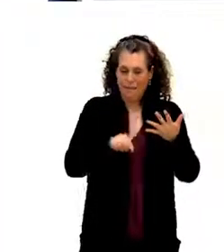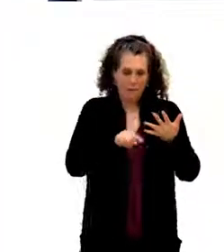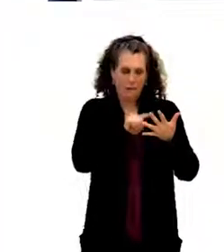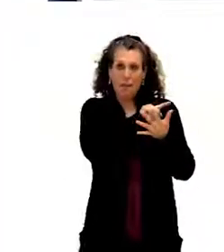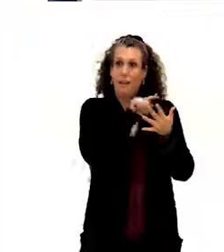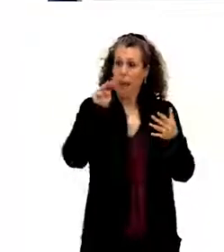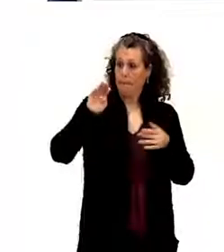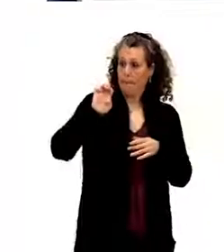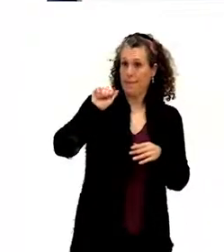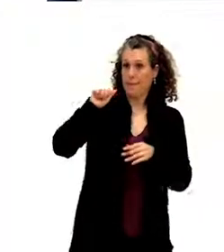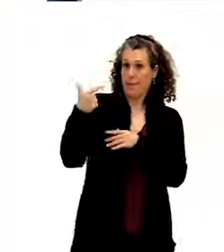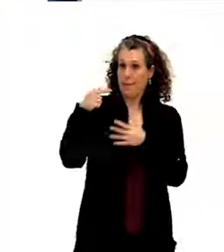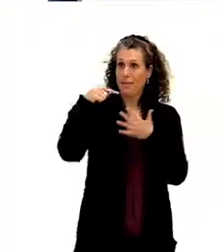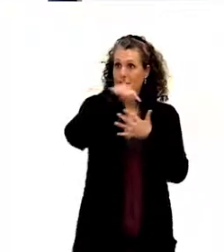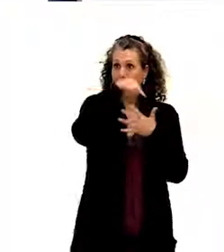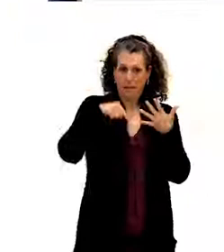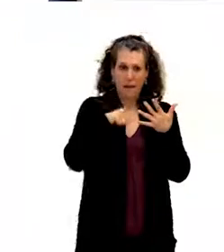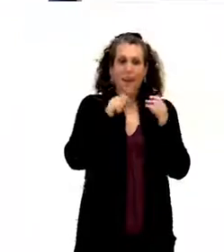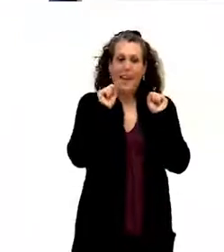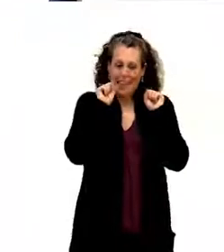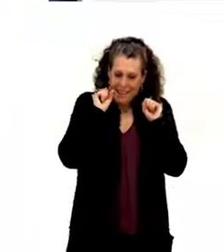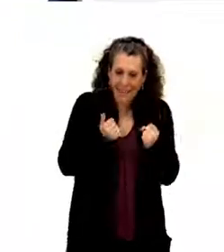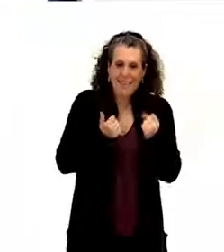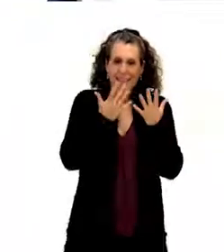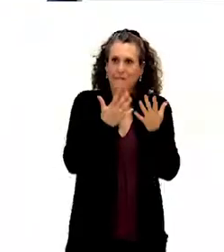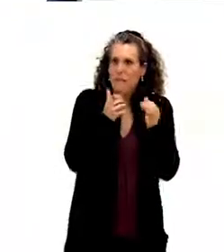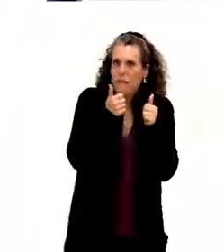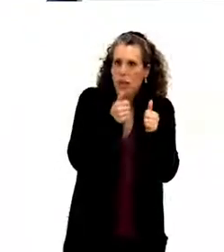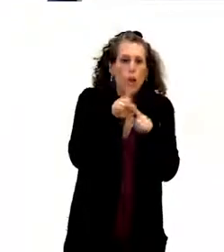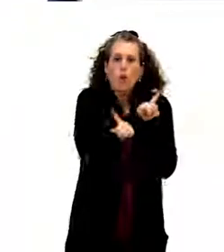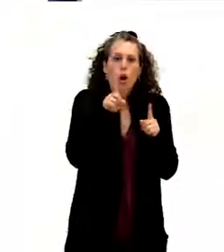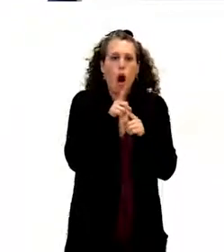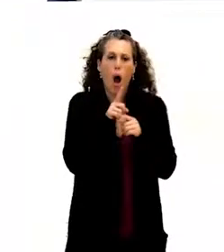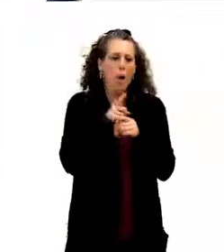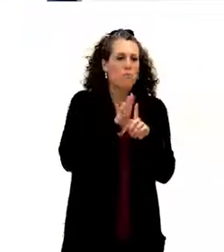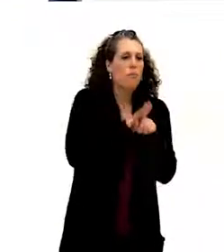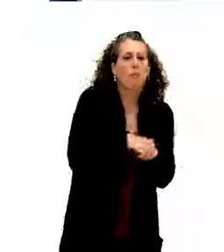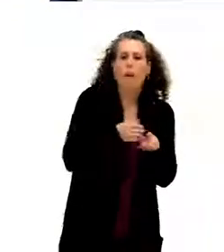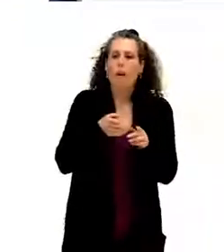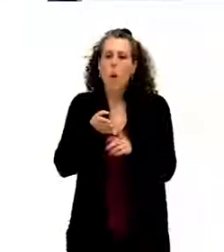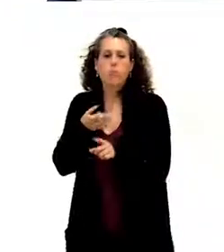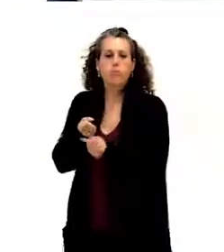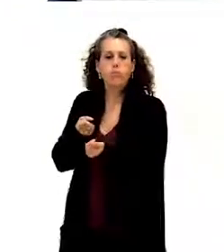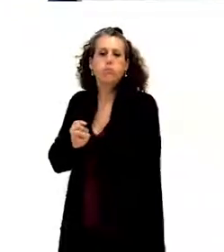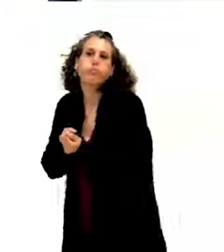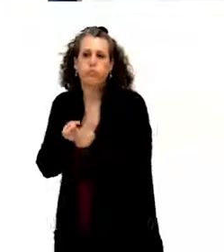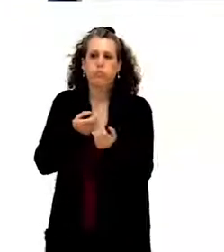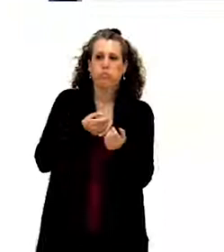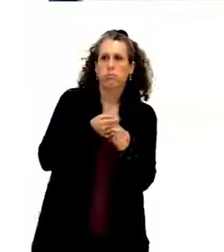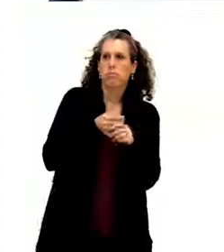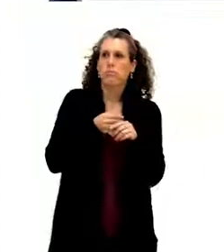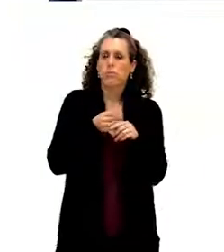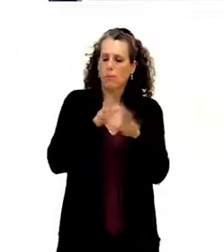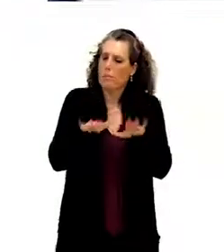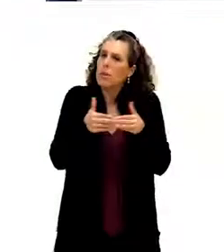deliver safely and without any prejudice accessibility requirements